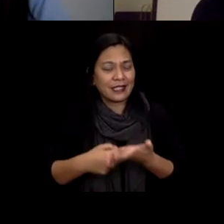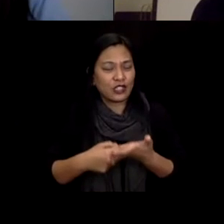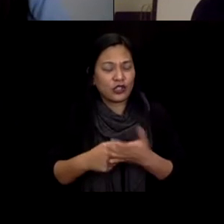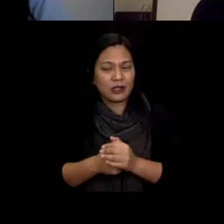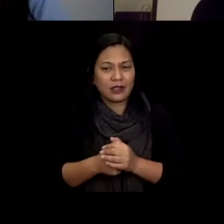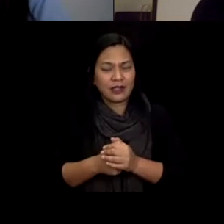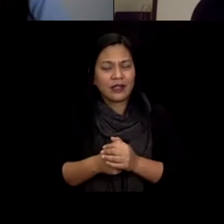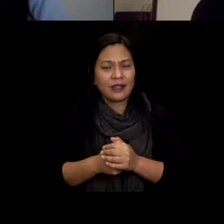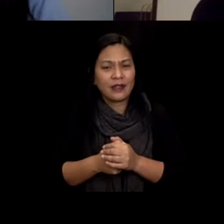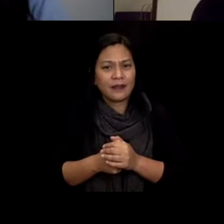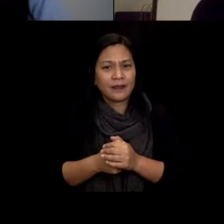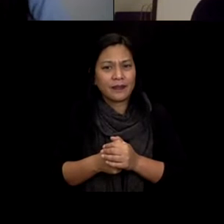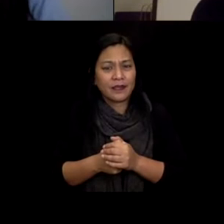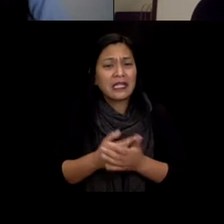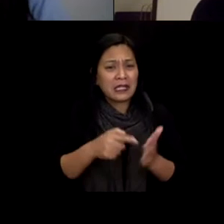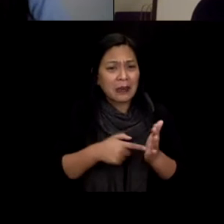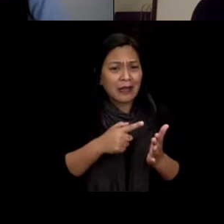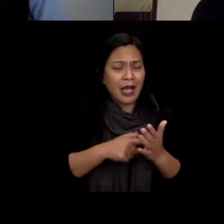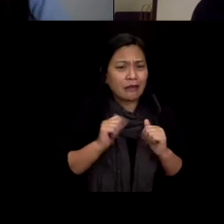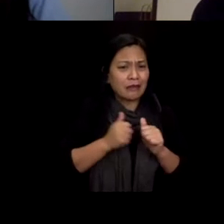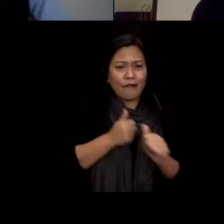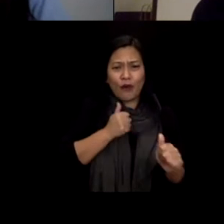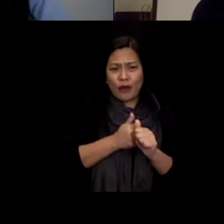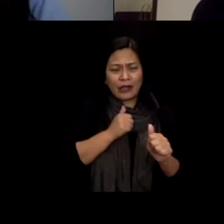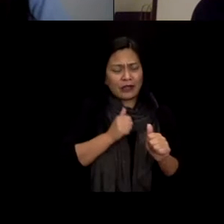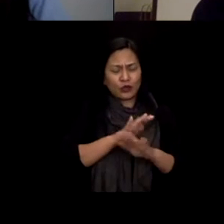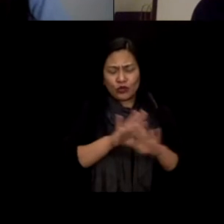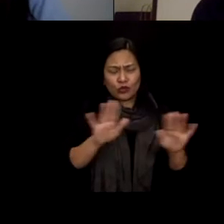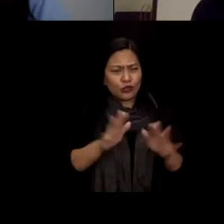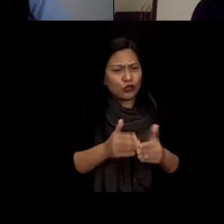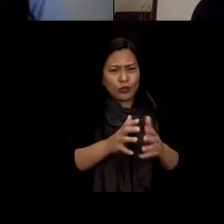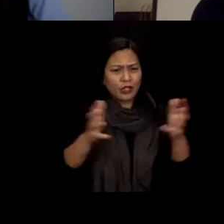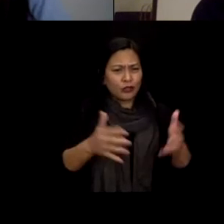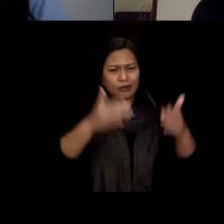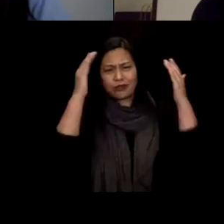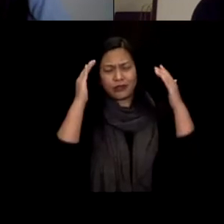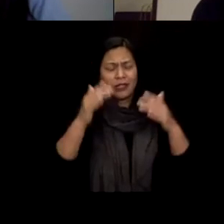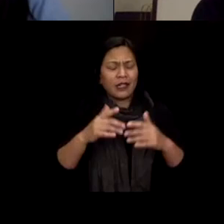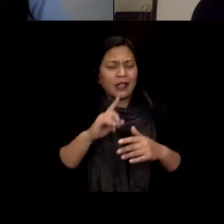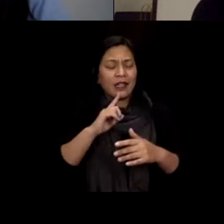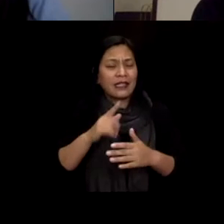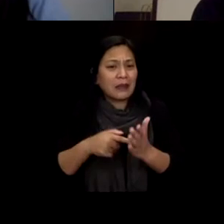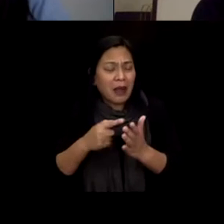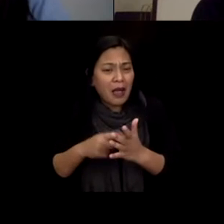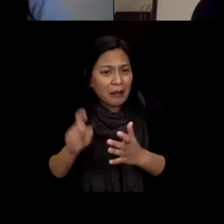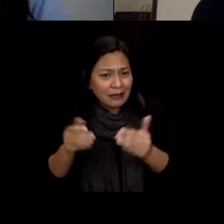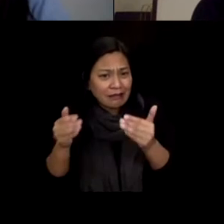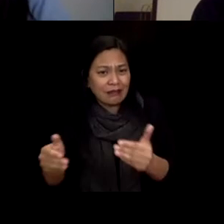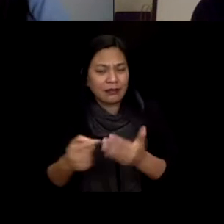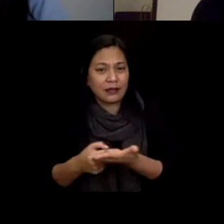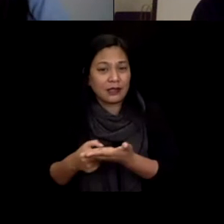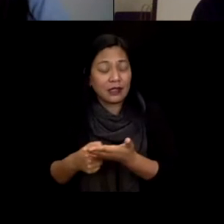then sometimes we probably do, because sometimes things are just too much. So, you know, we did present a shorts program about